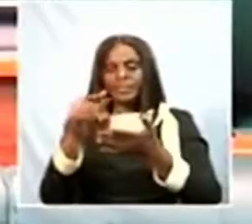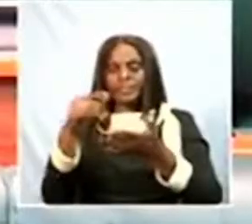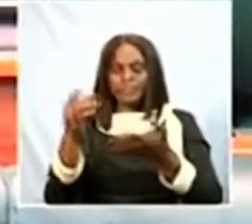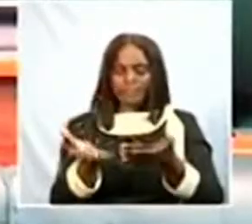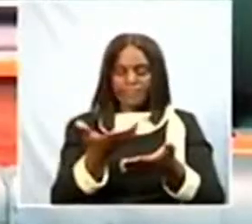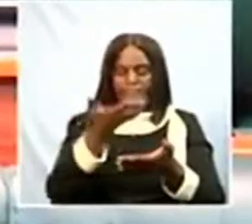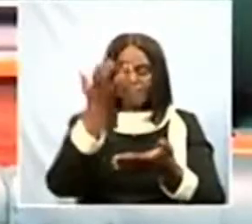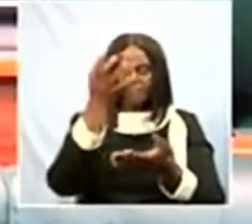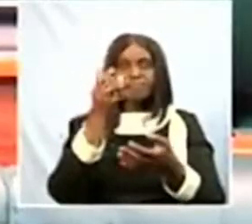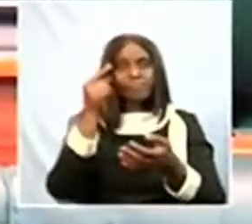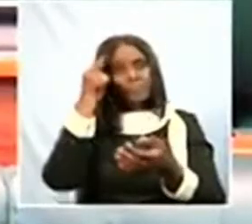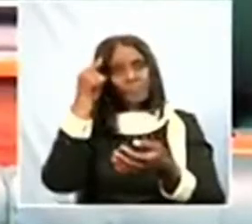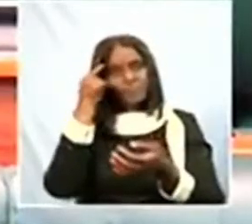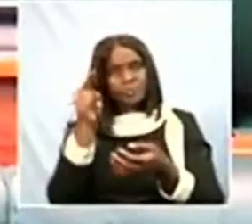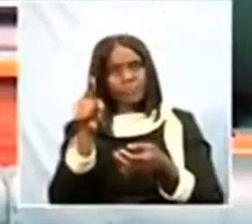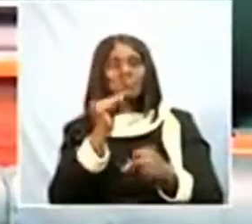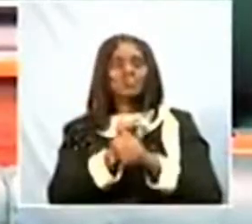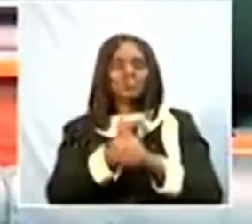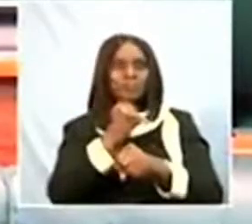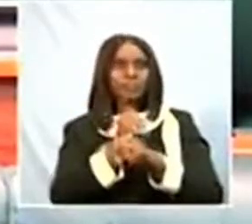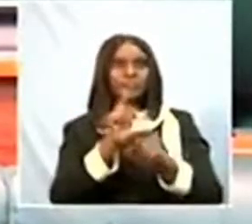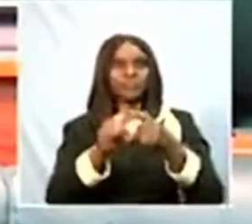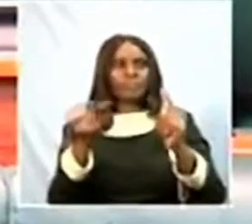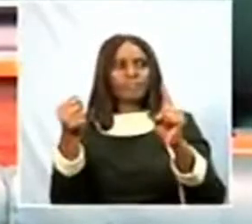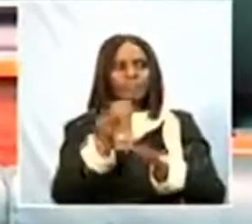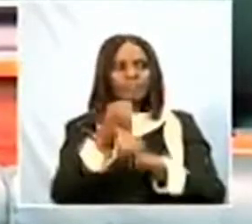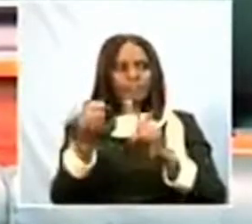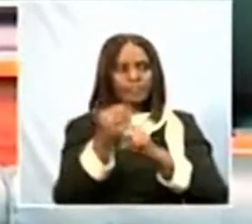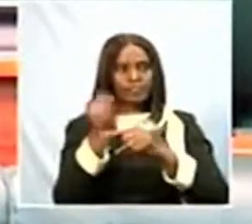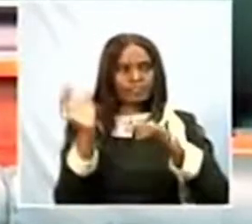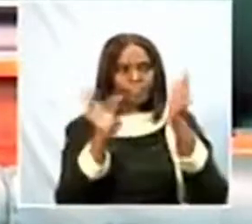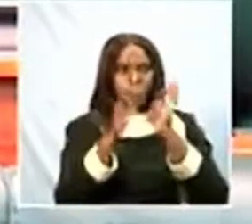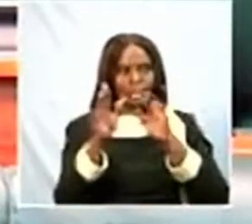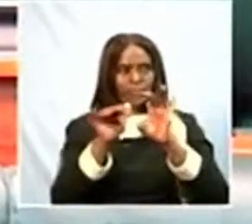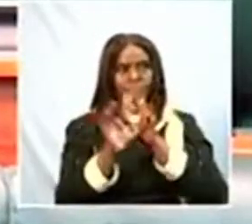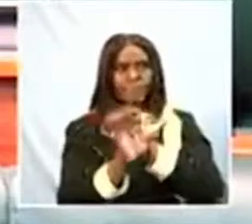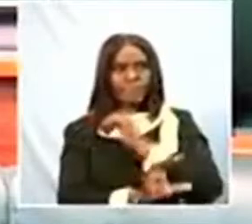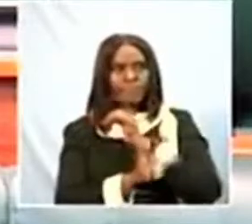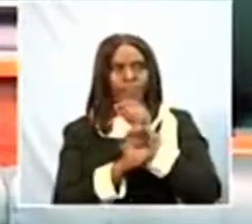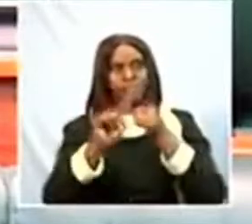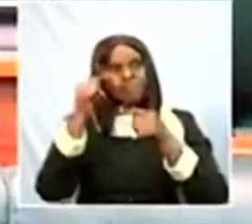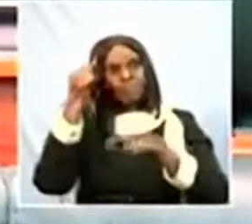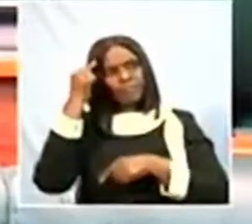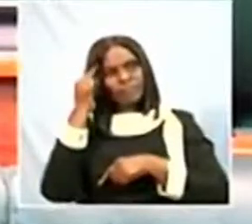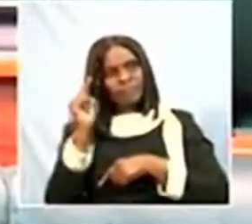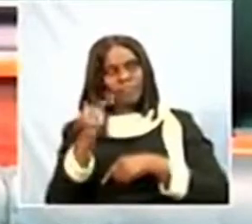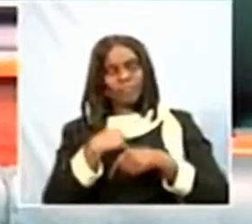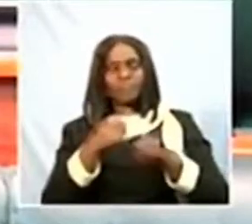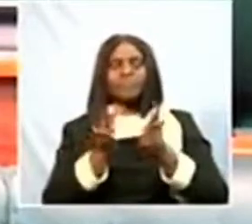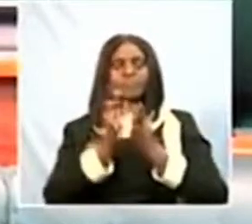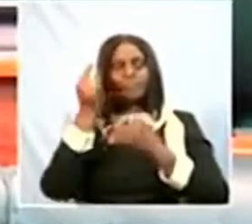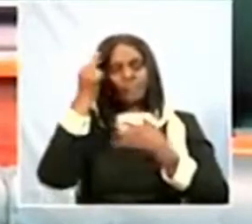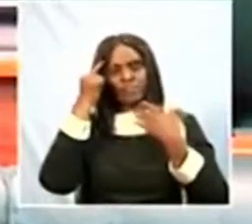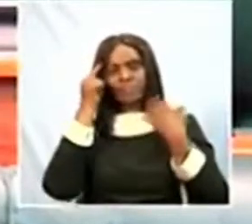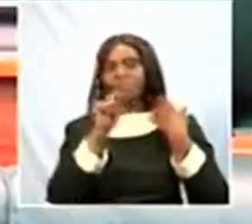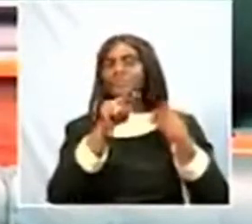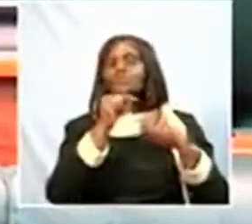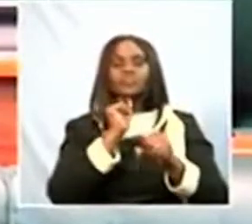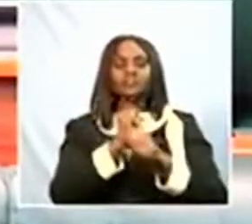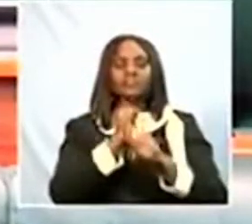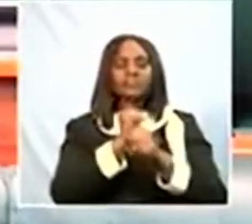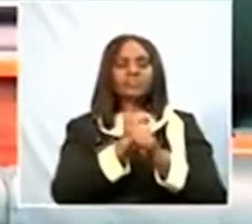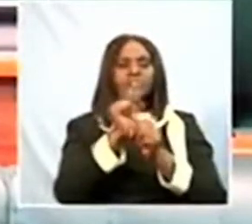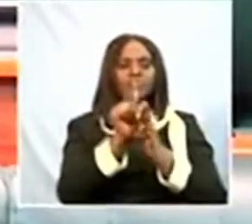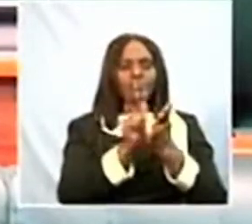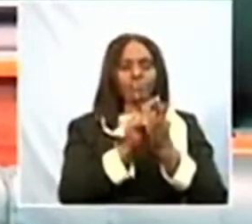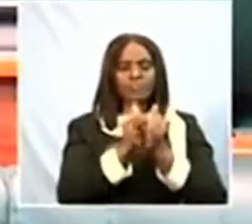atmosphere. The government is working very hard to fight climate change in our country, but I urge the government to enforce the laws which are